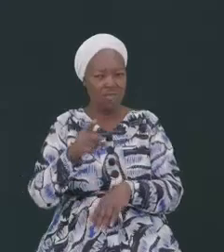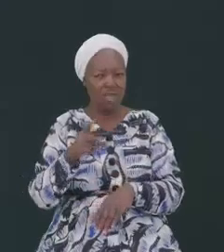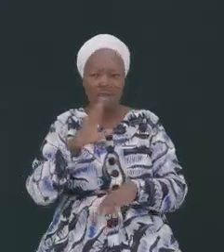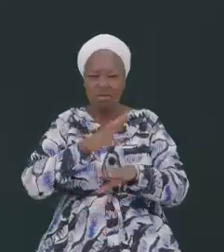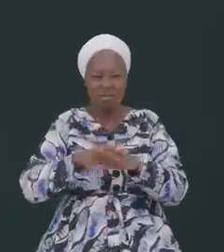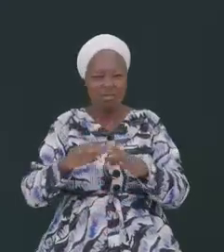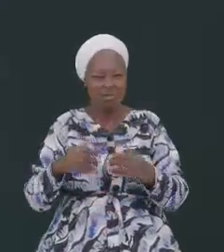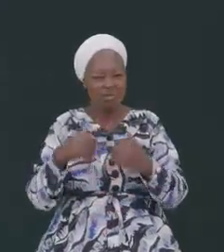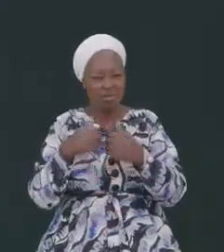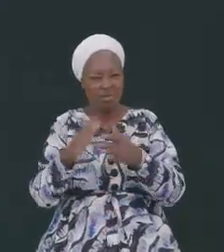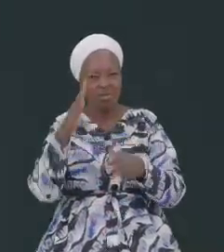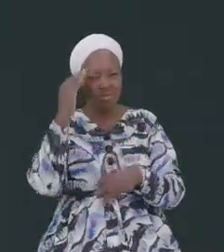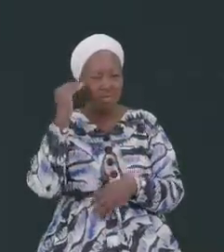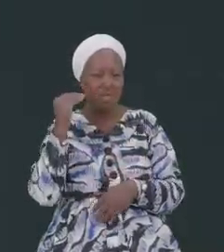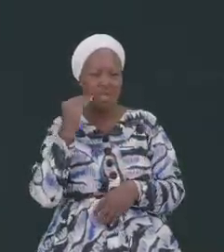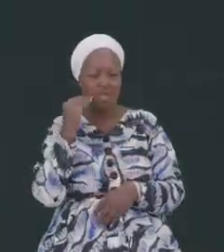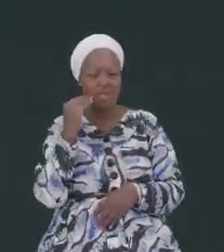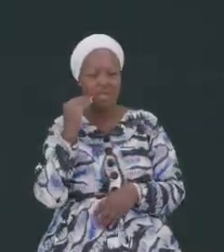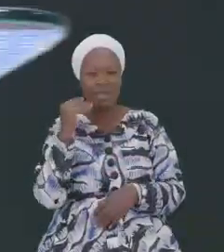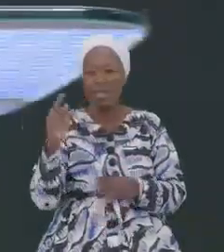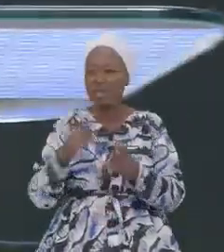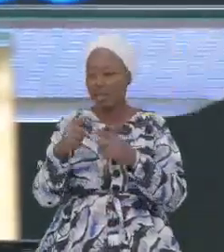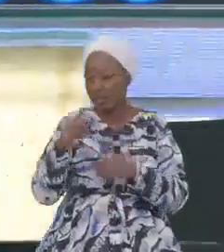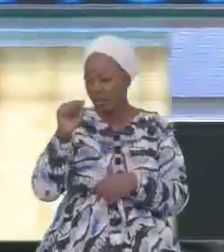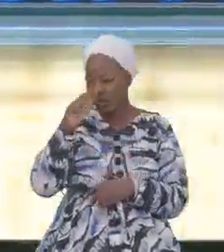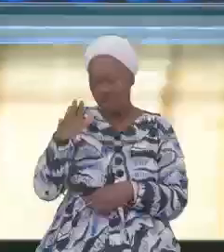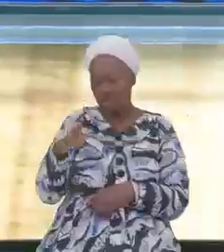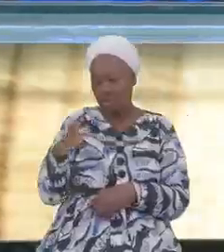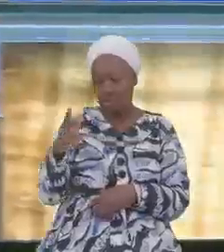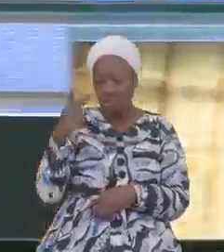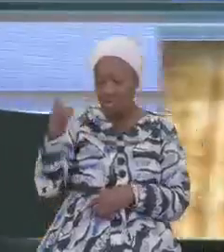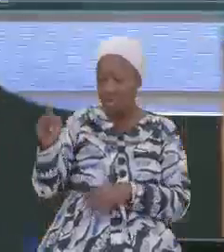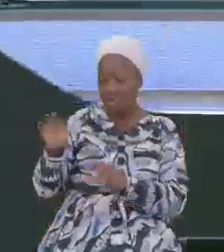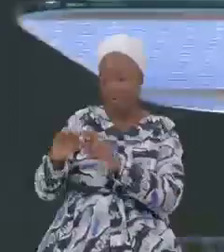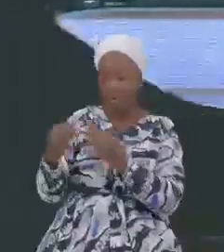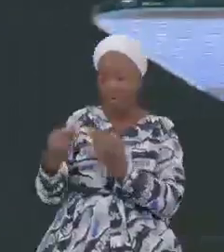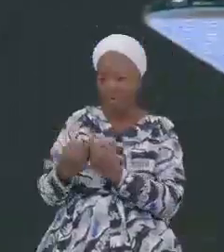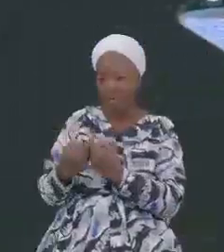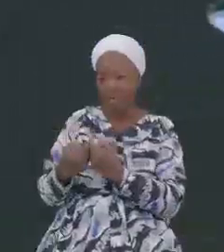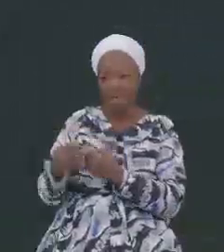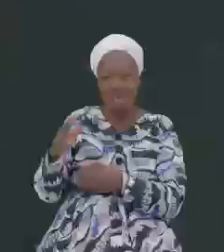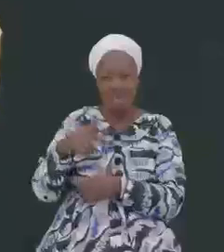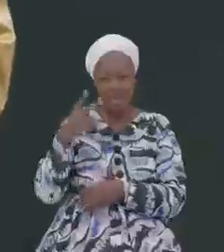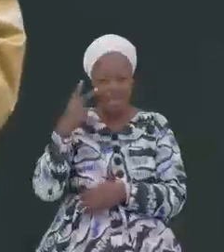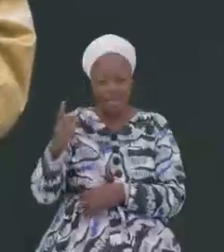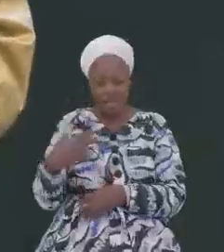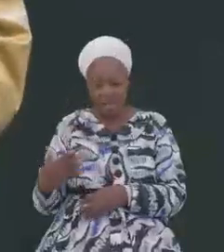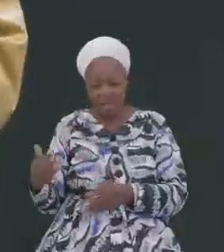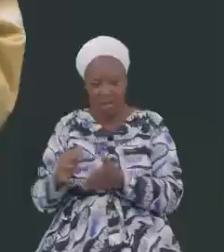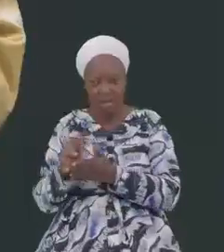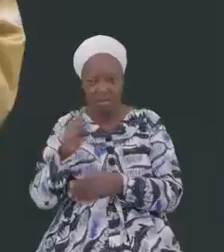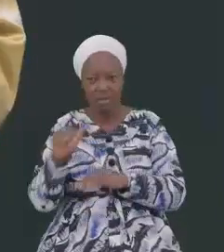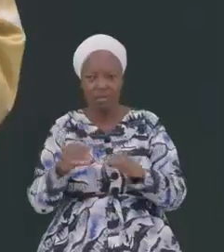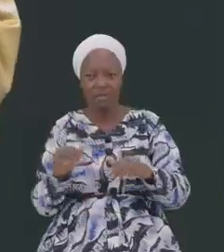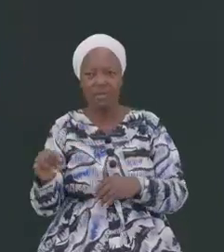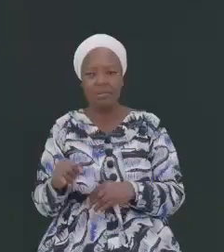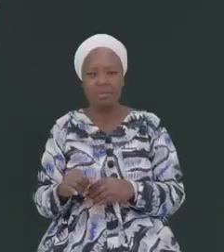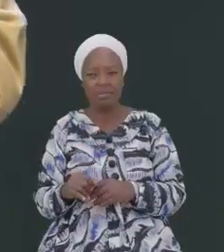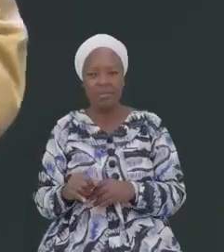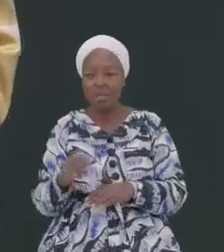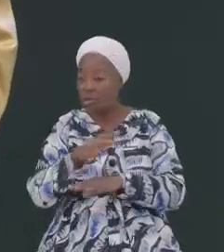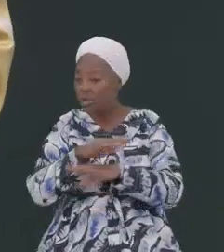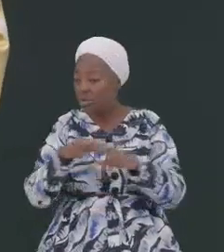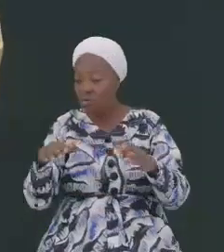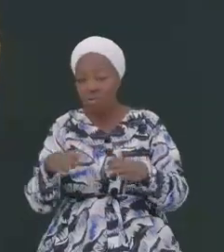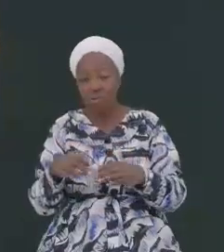head. And they say, woman, look at your family and look at things you are doing. Don't